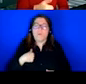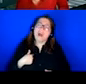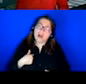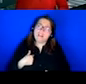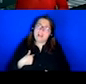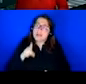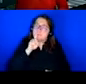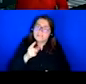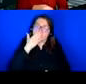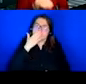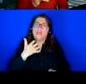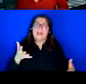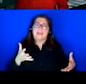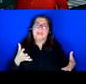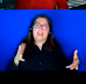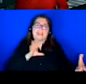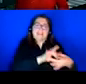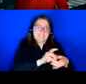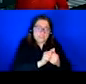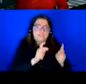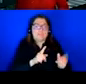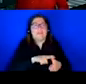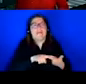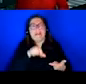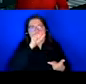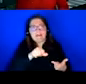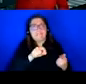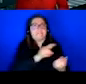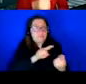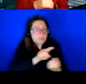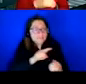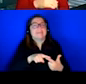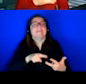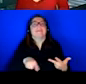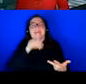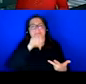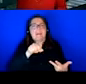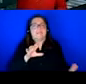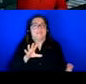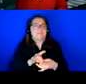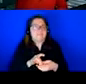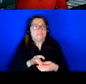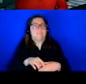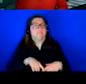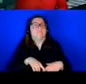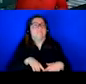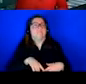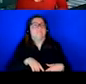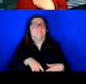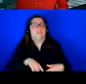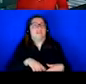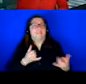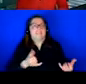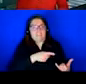at engaging people. I love networking. I love, building relationships for the agency, and now they're looking